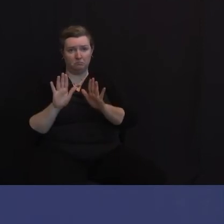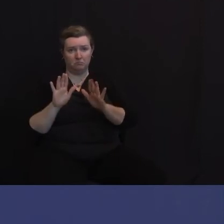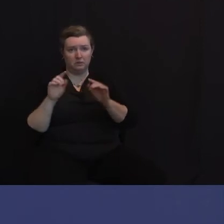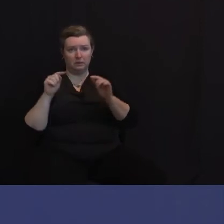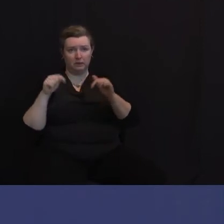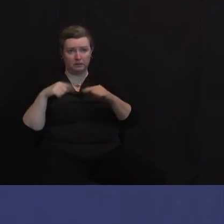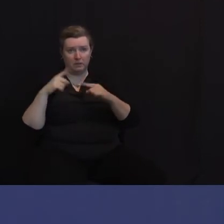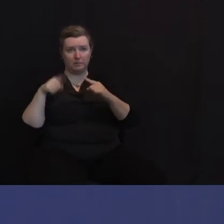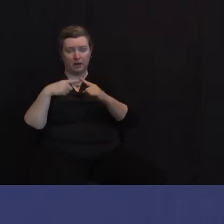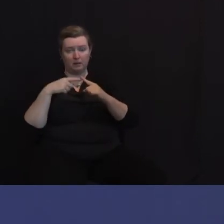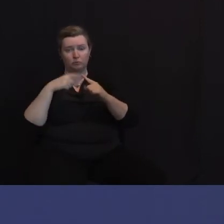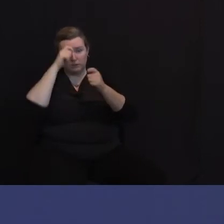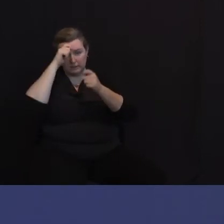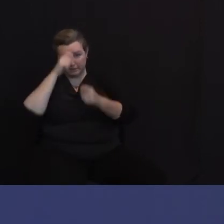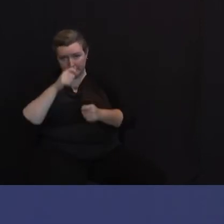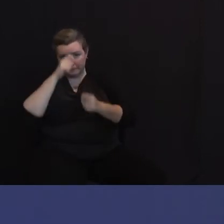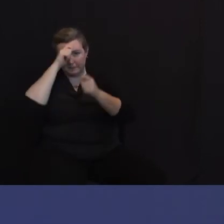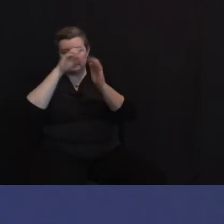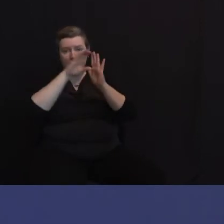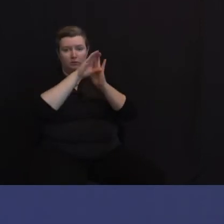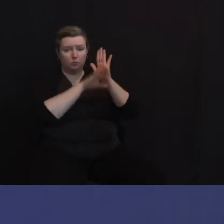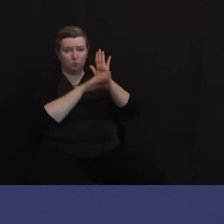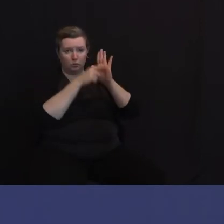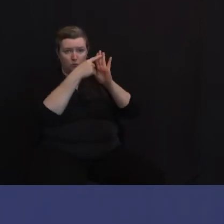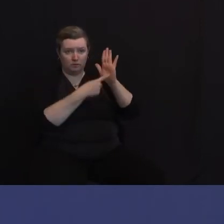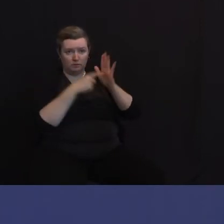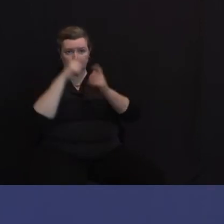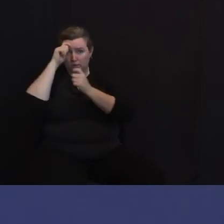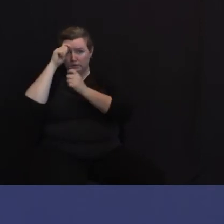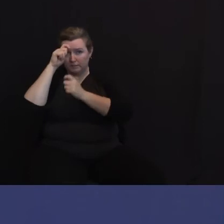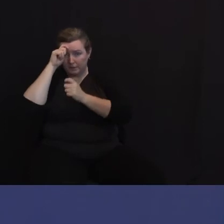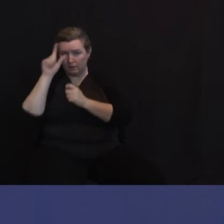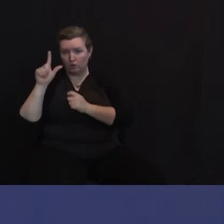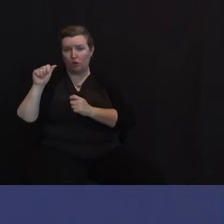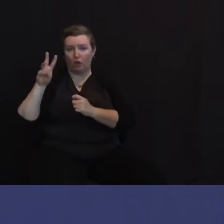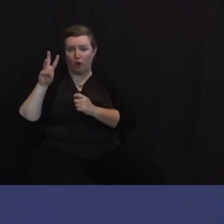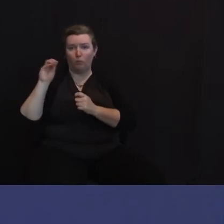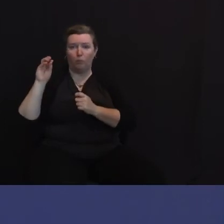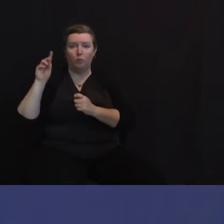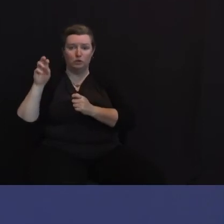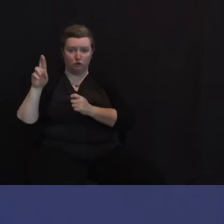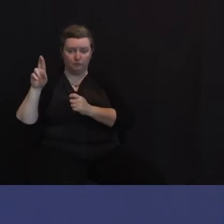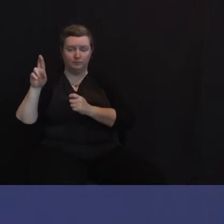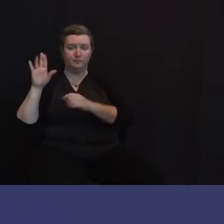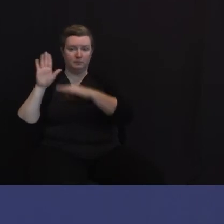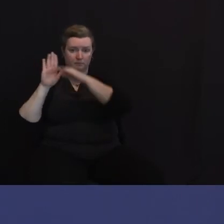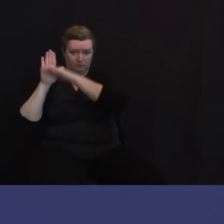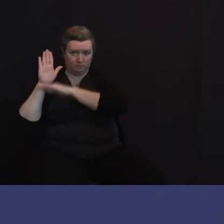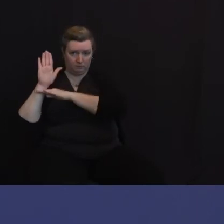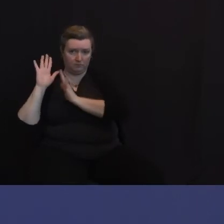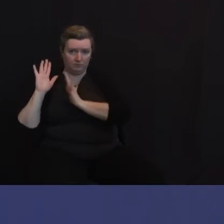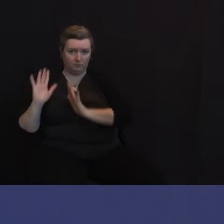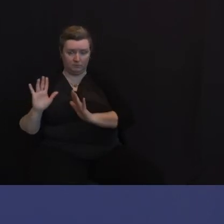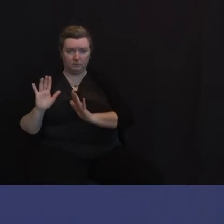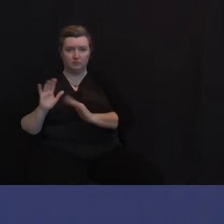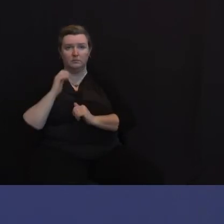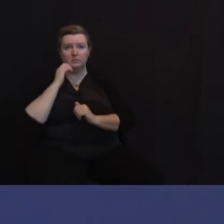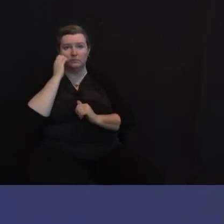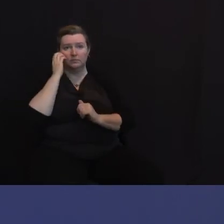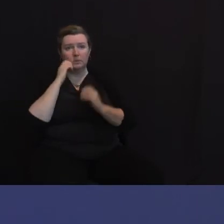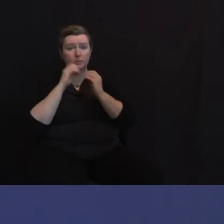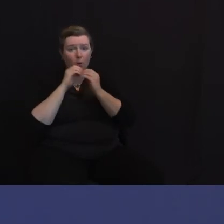Constitution, respecting law and order, and doing the right thing. As I mentioned, I won't get into specifics, but this is something that